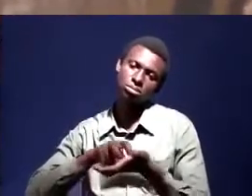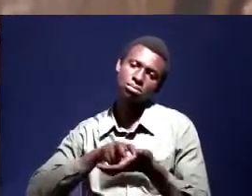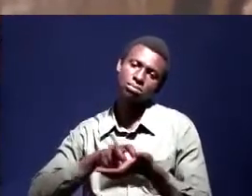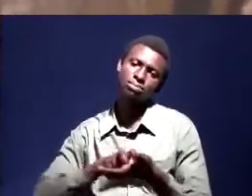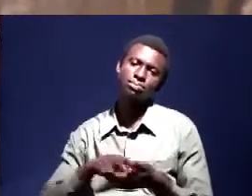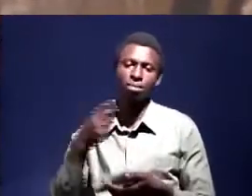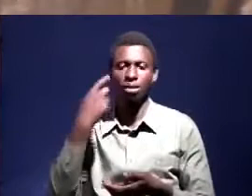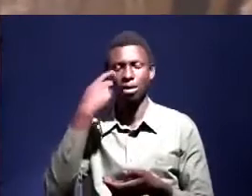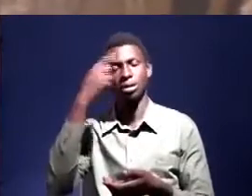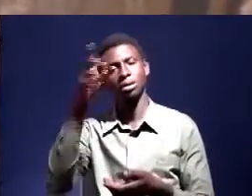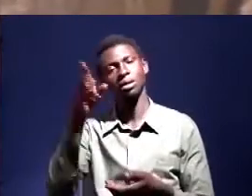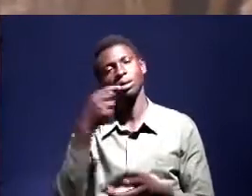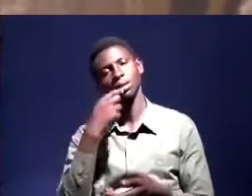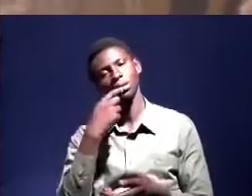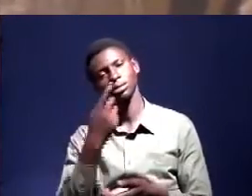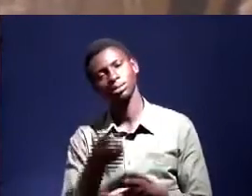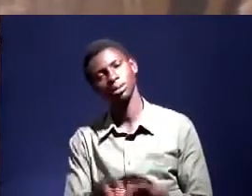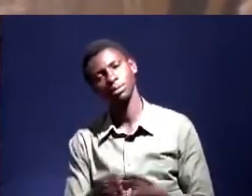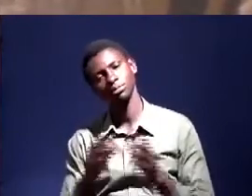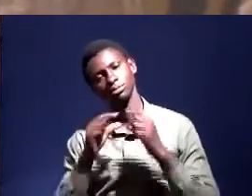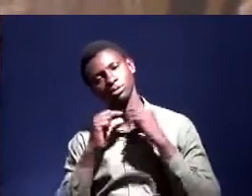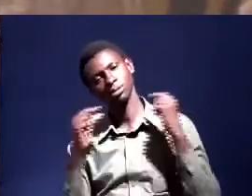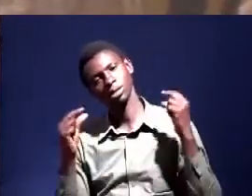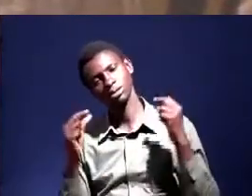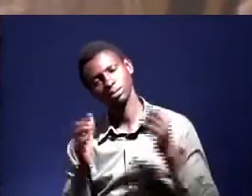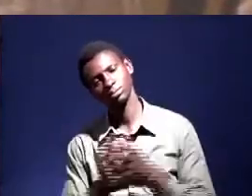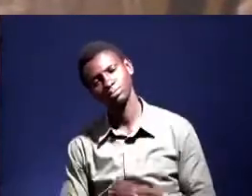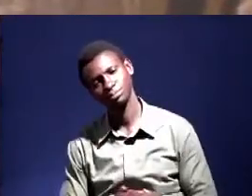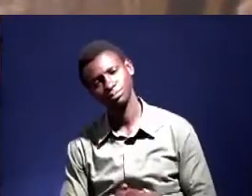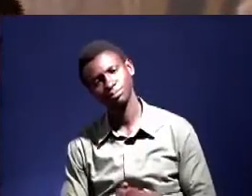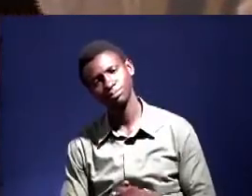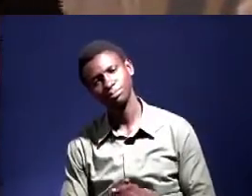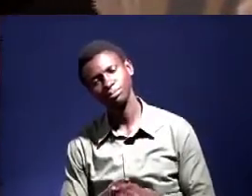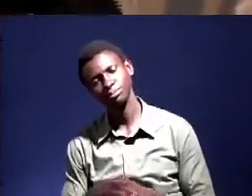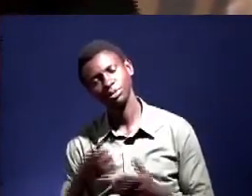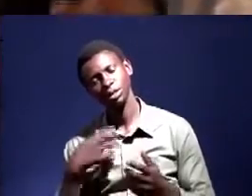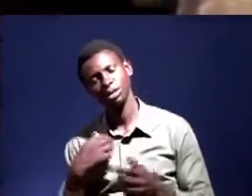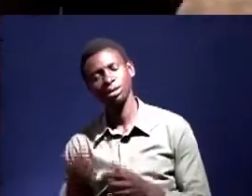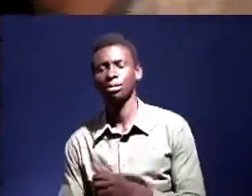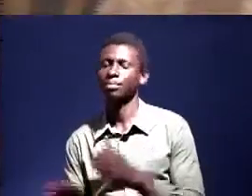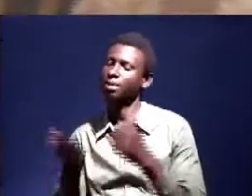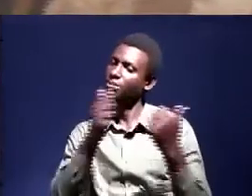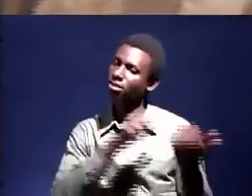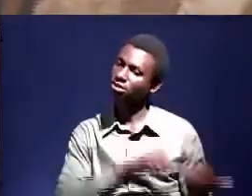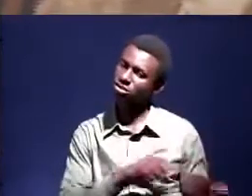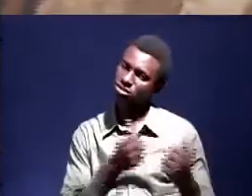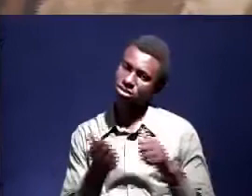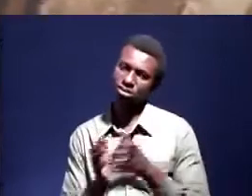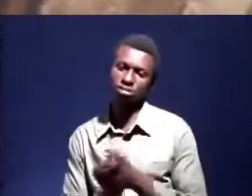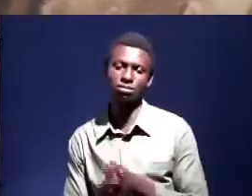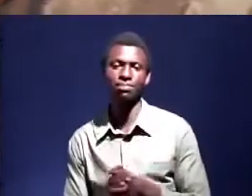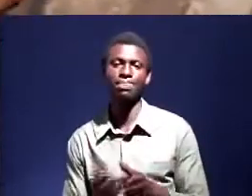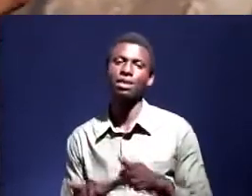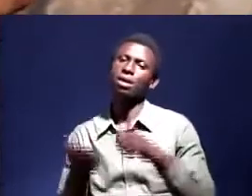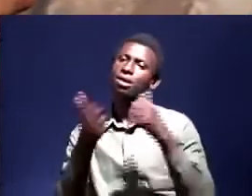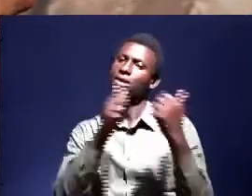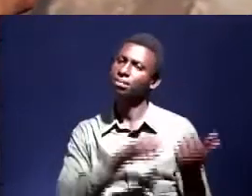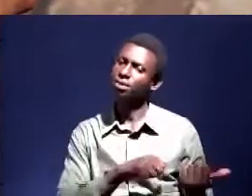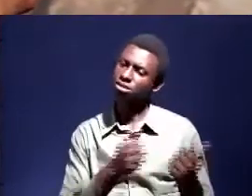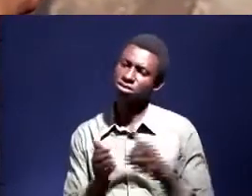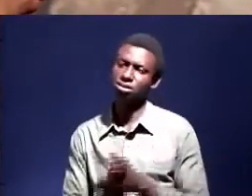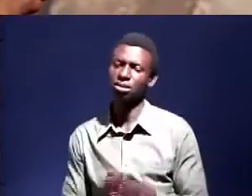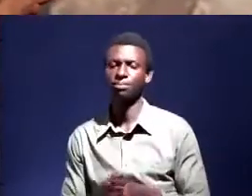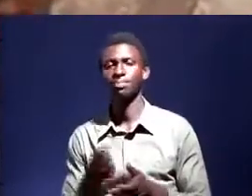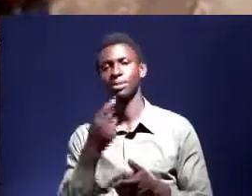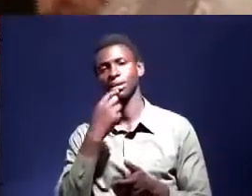akasema, mchungaji, baptize me. Nibatize. Pastor, mchungaji, baptize me. Nibatize. I said, Peter,